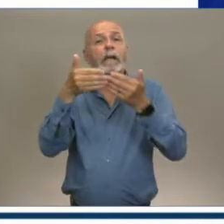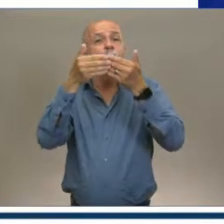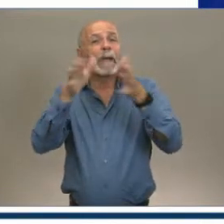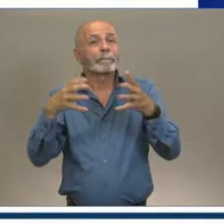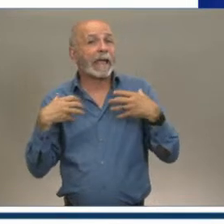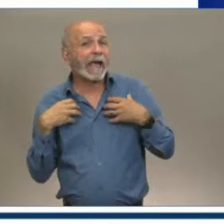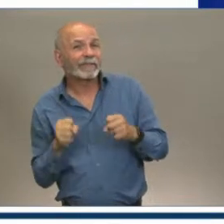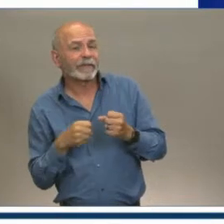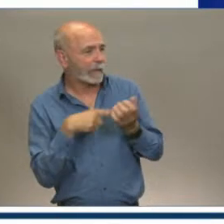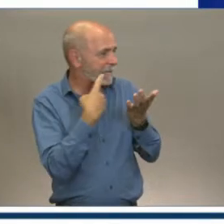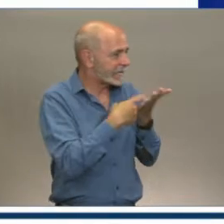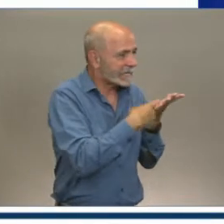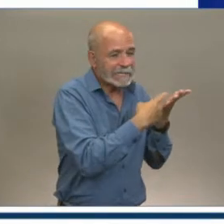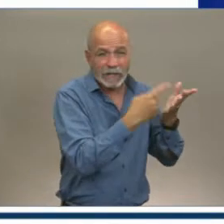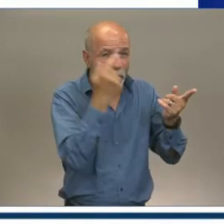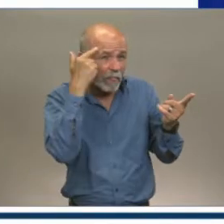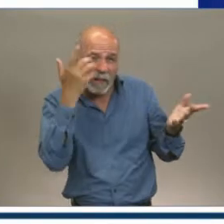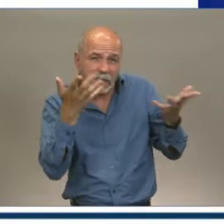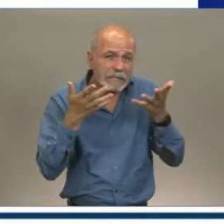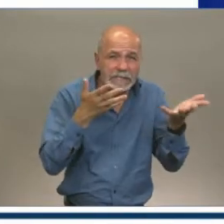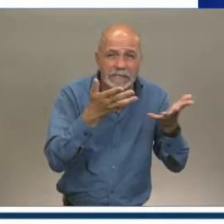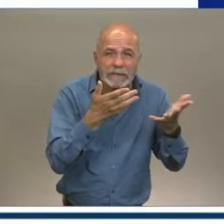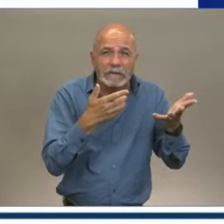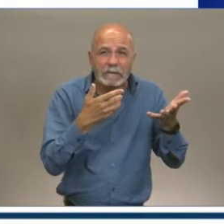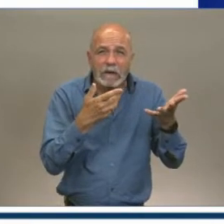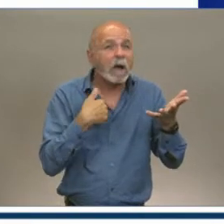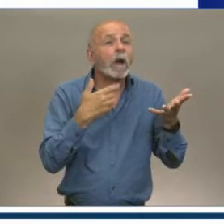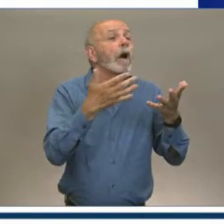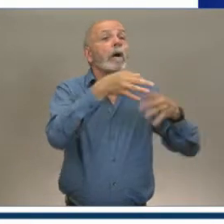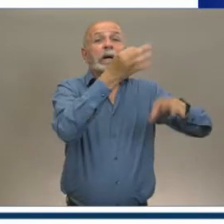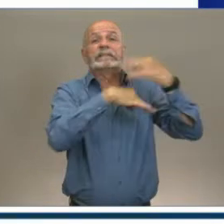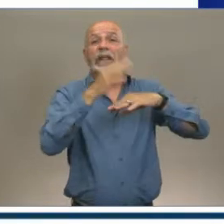This decision was not made lightly, but after much